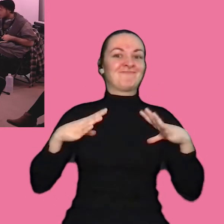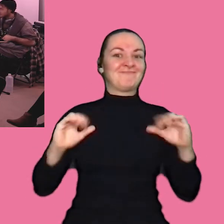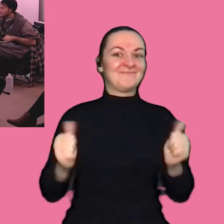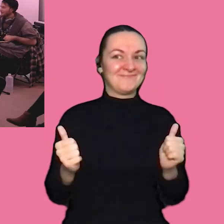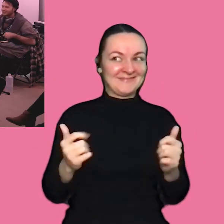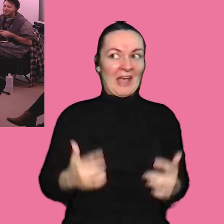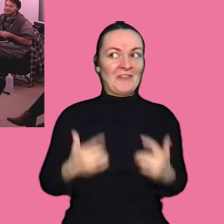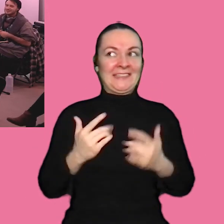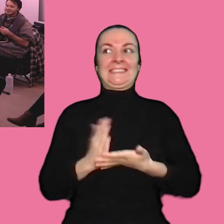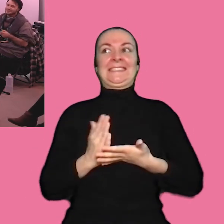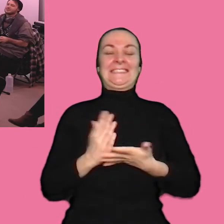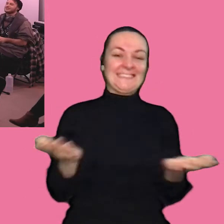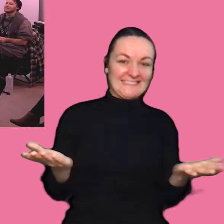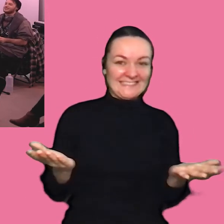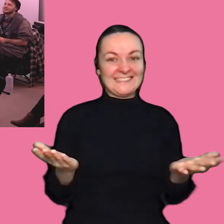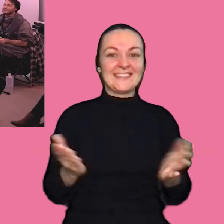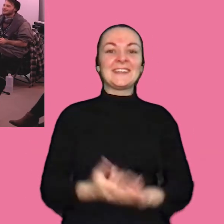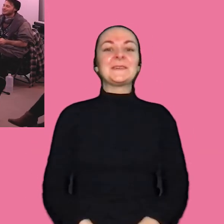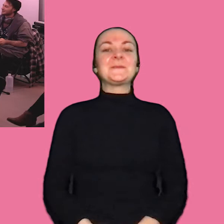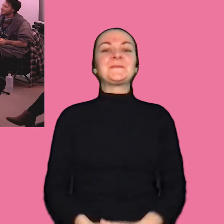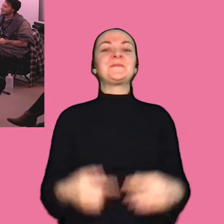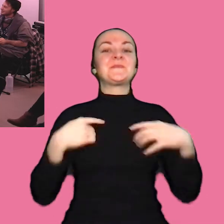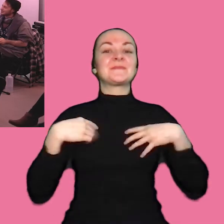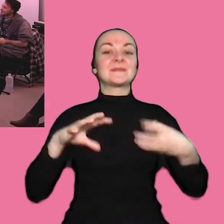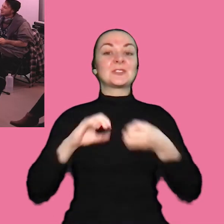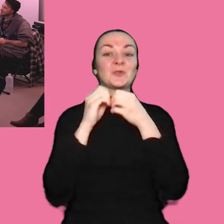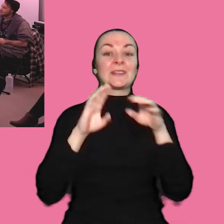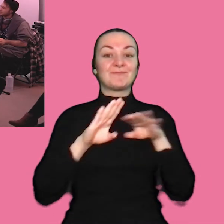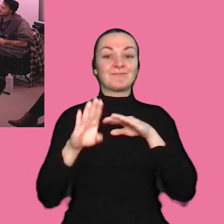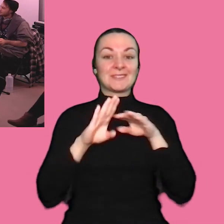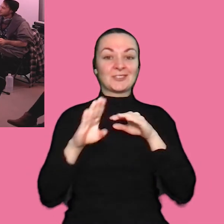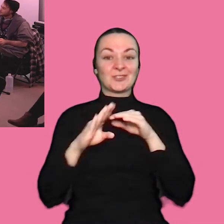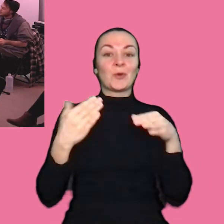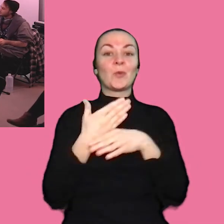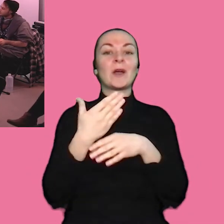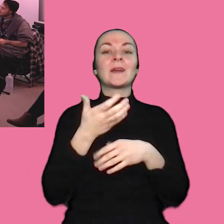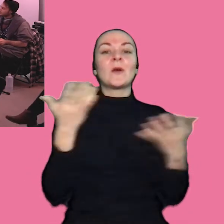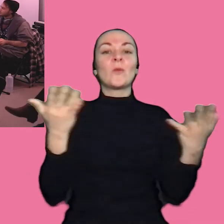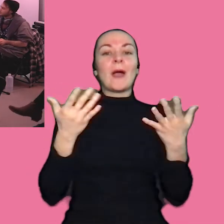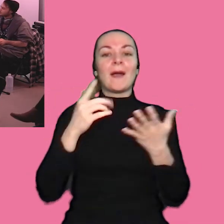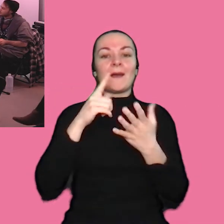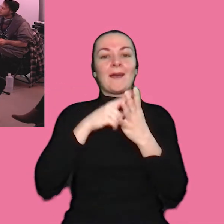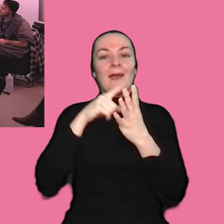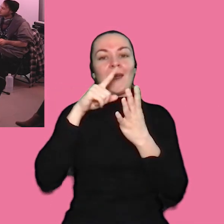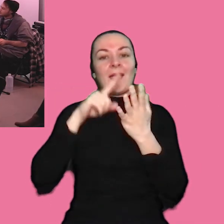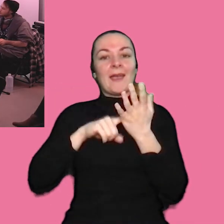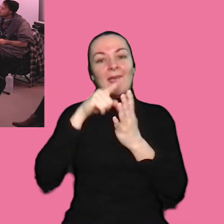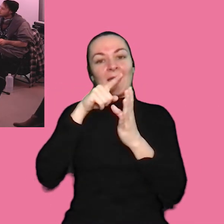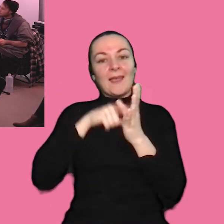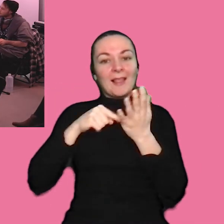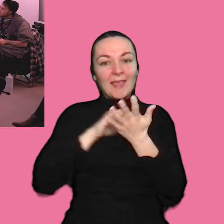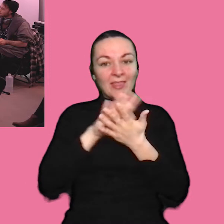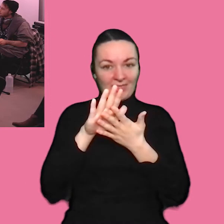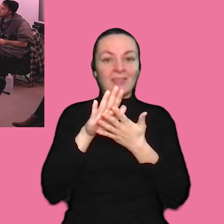more prepared than I feel right now. And I am a creative practitioner working in Ailith in